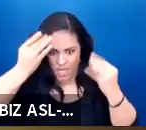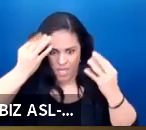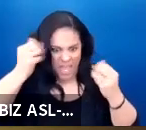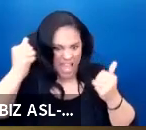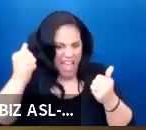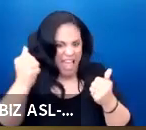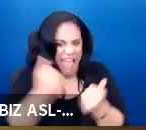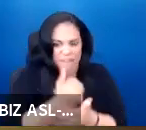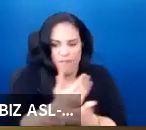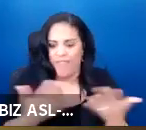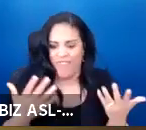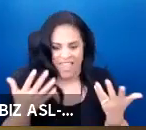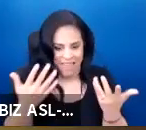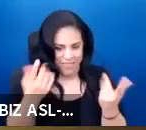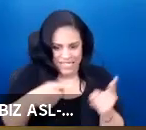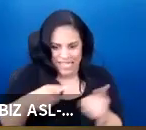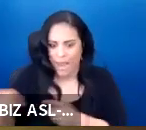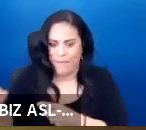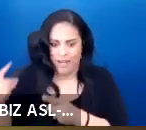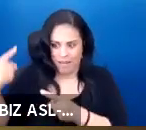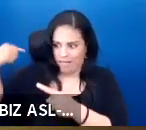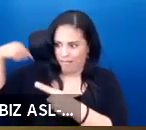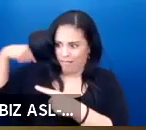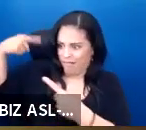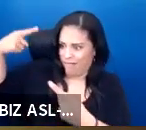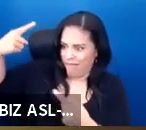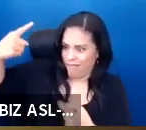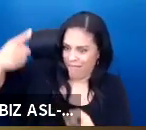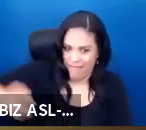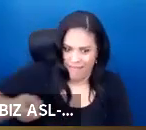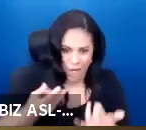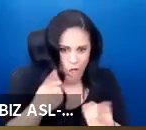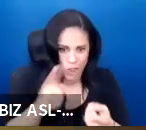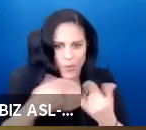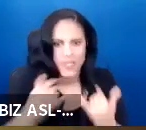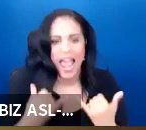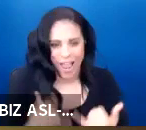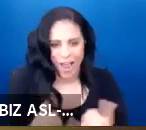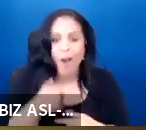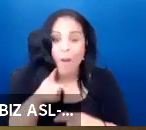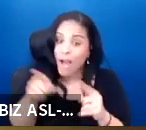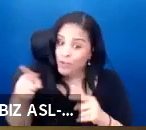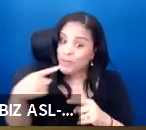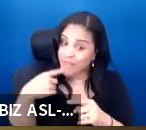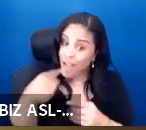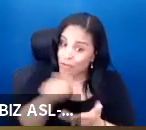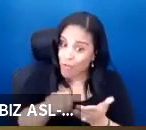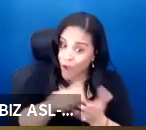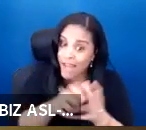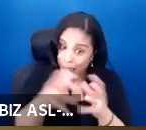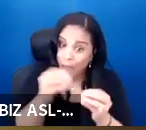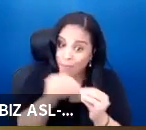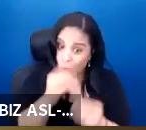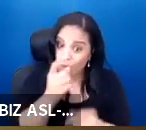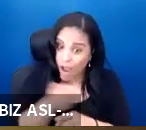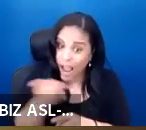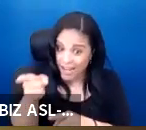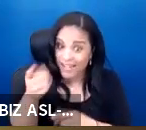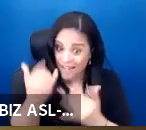existence. Well, and actually, and David, you were touching on that you've been writing a lot more, you think, possibly because you're even